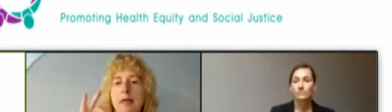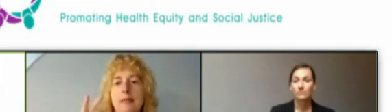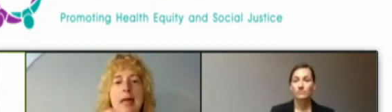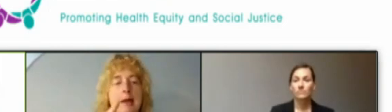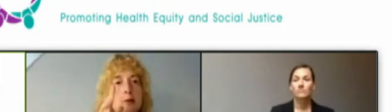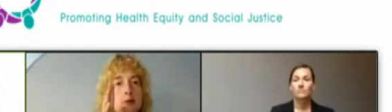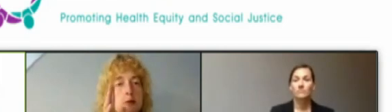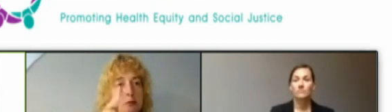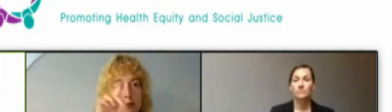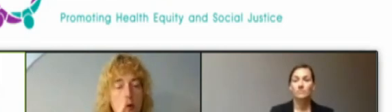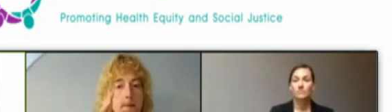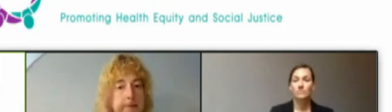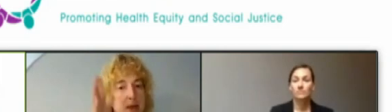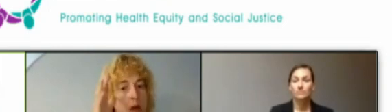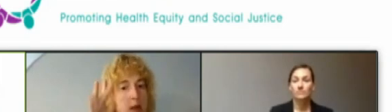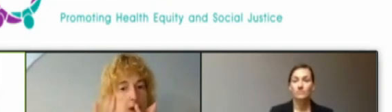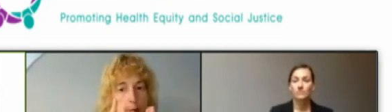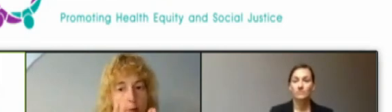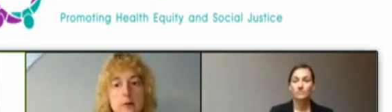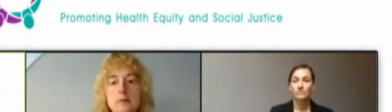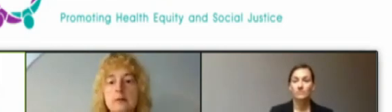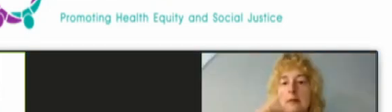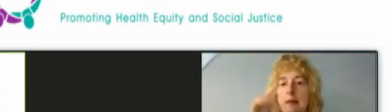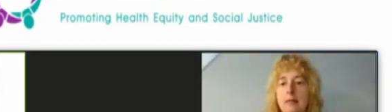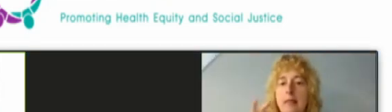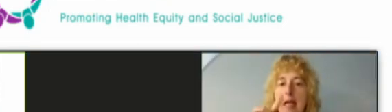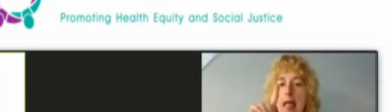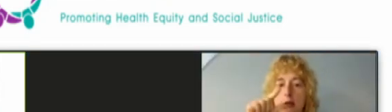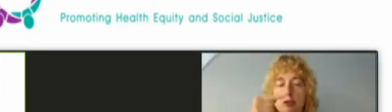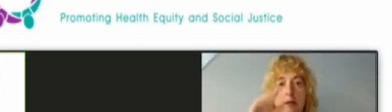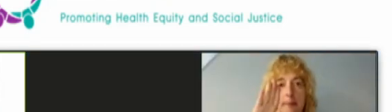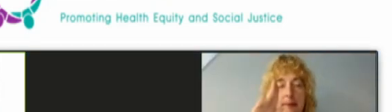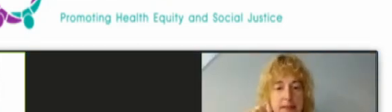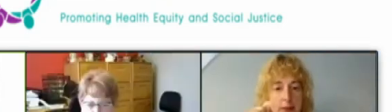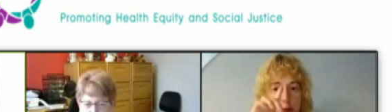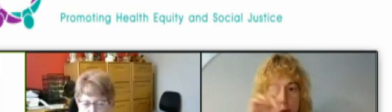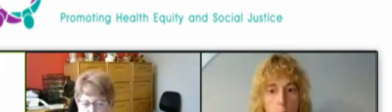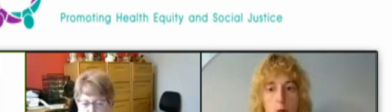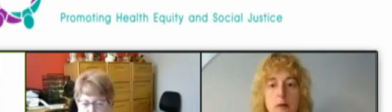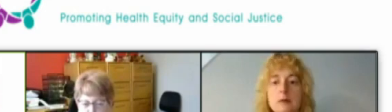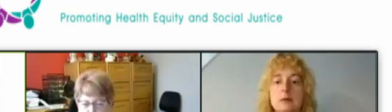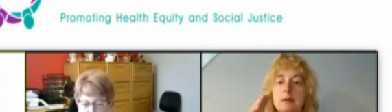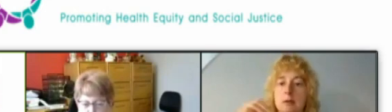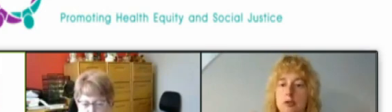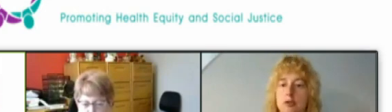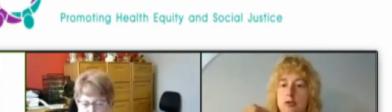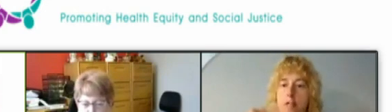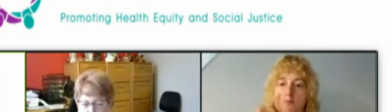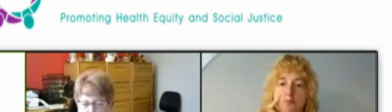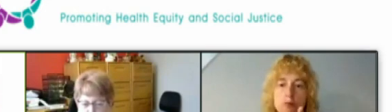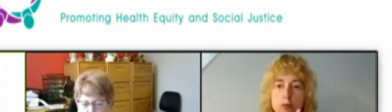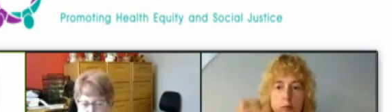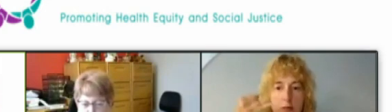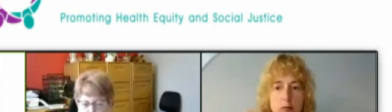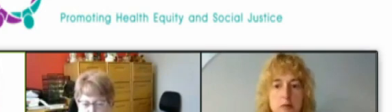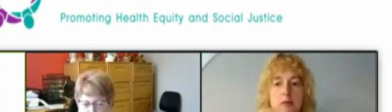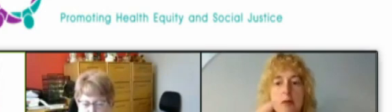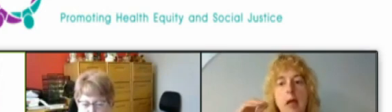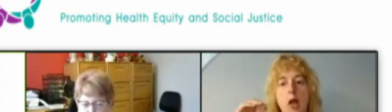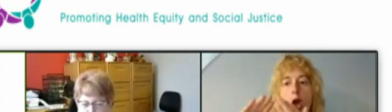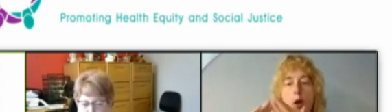the Faith-Based Genetic Research Institute, LGBT Detroit, and a national organization called Community Campus Partnerships